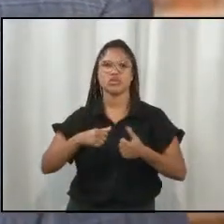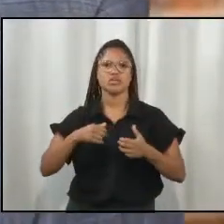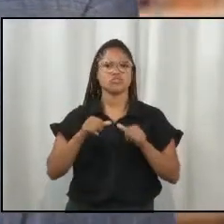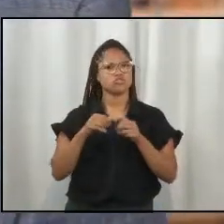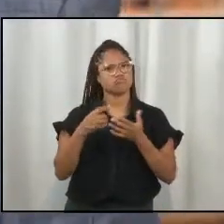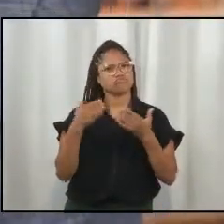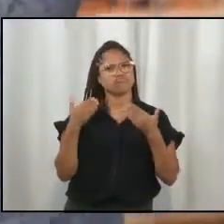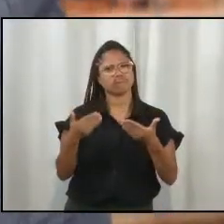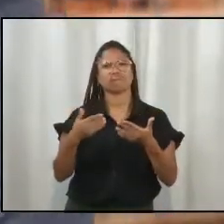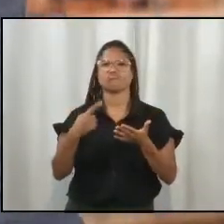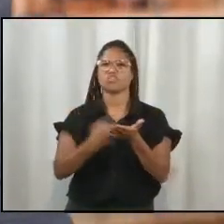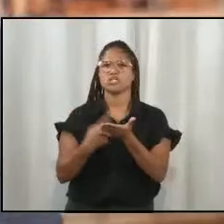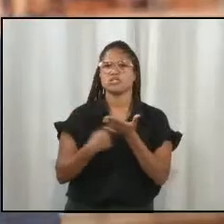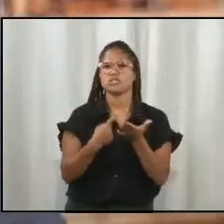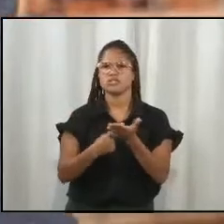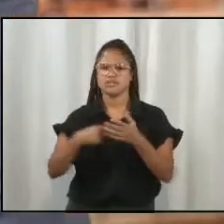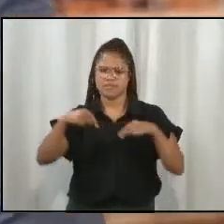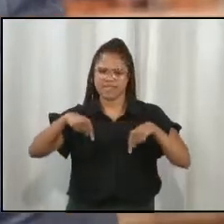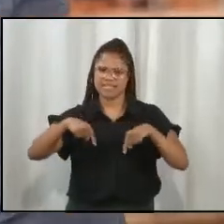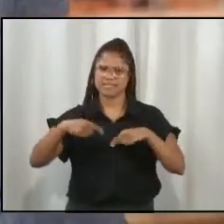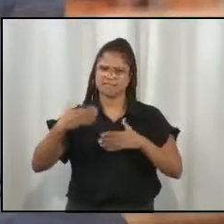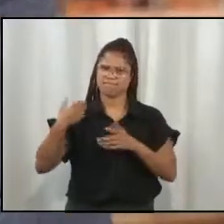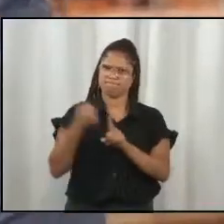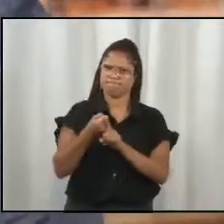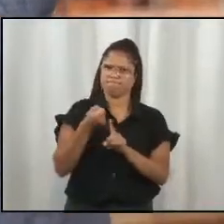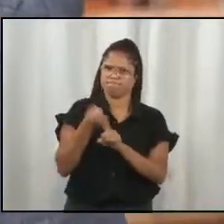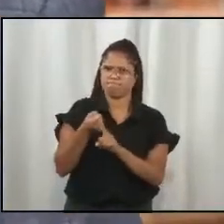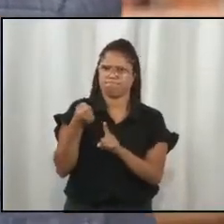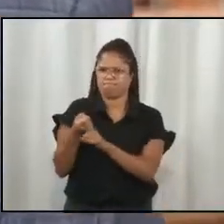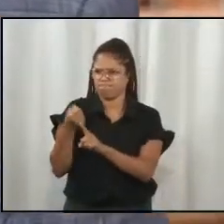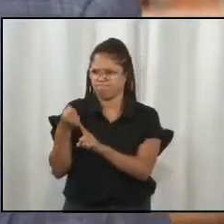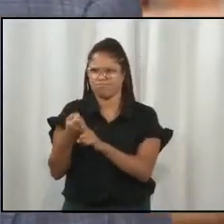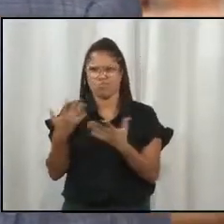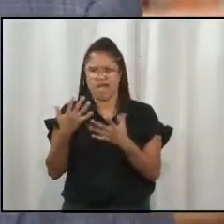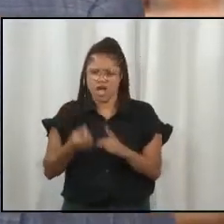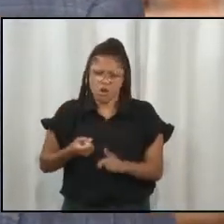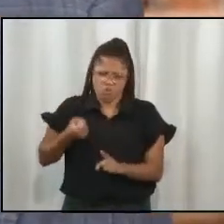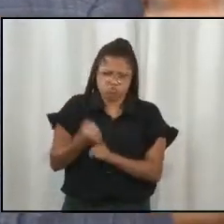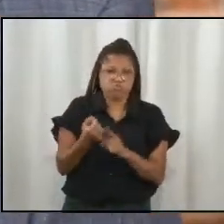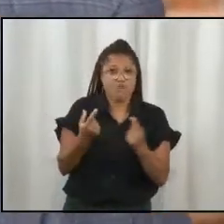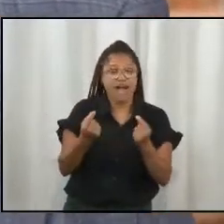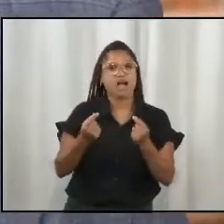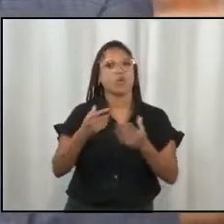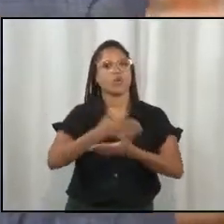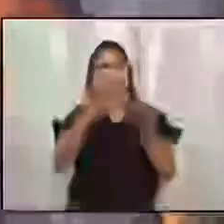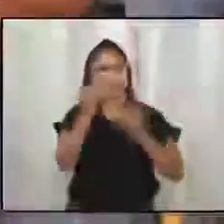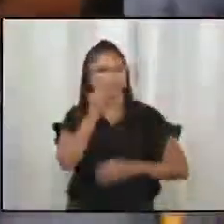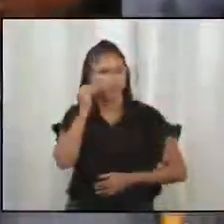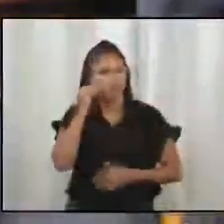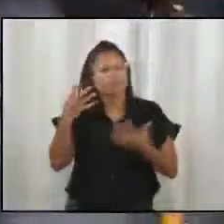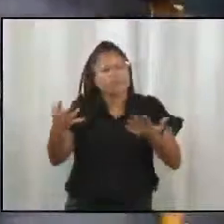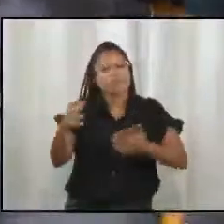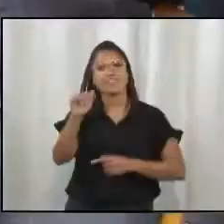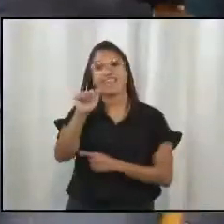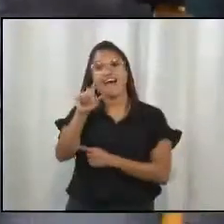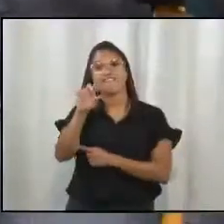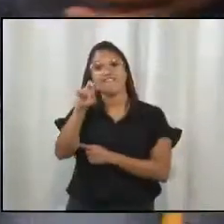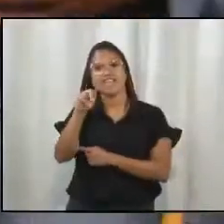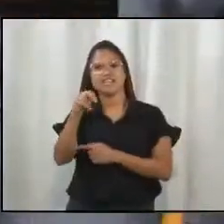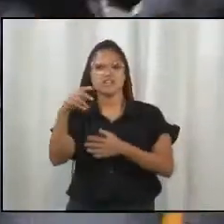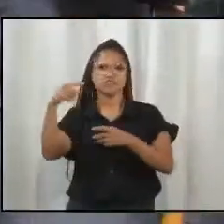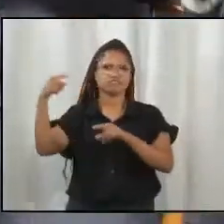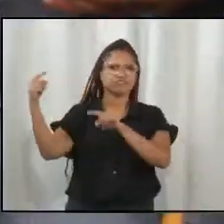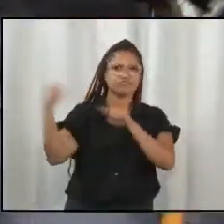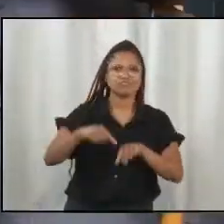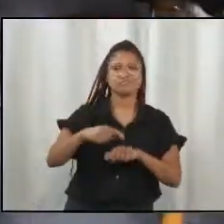about the most important issue impacting our city, homelessness. So Alvin is here today with us to speak about tiny homes and